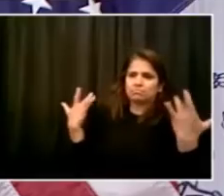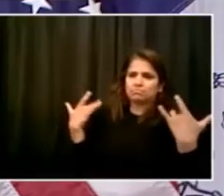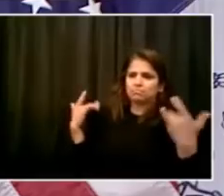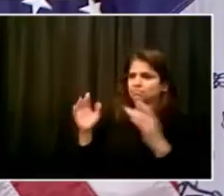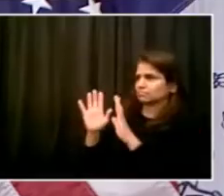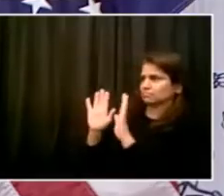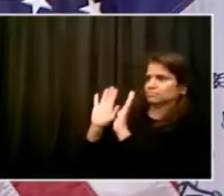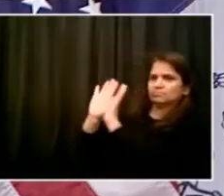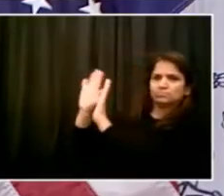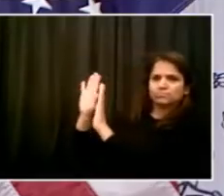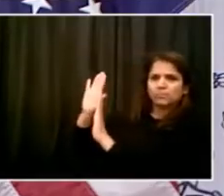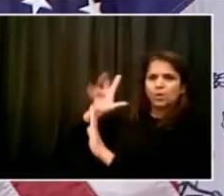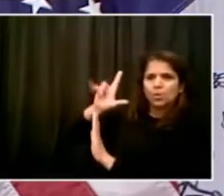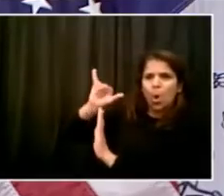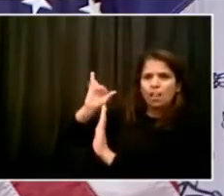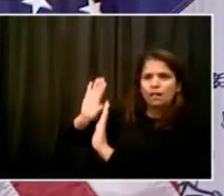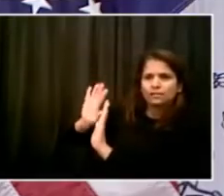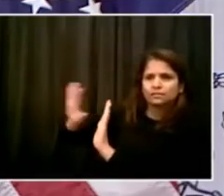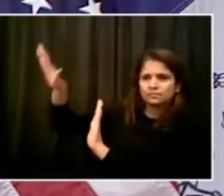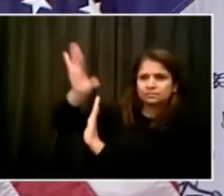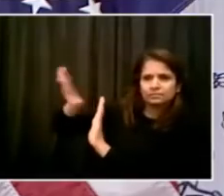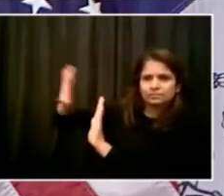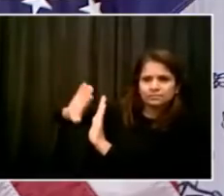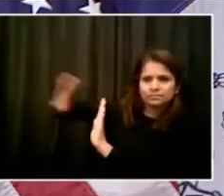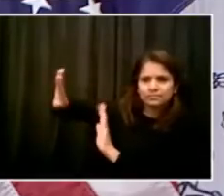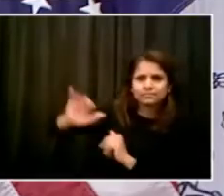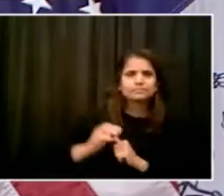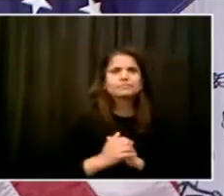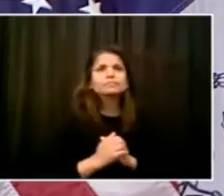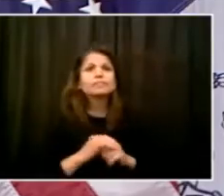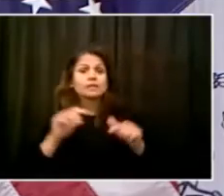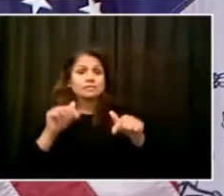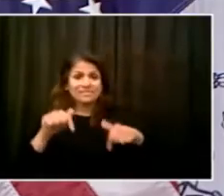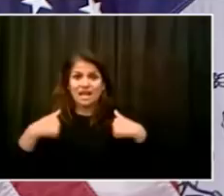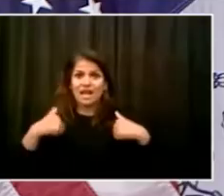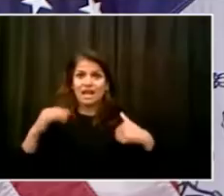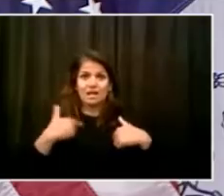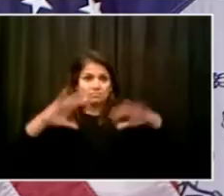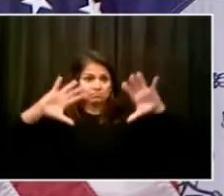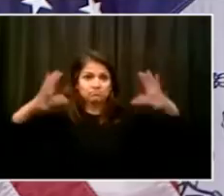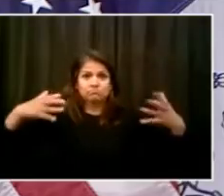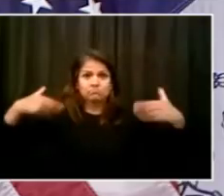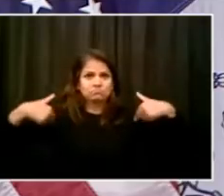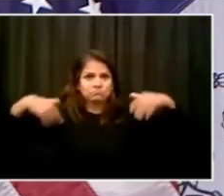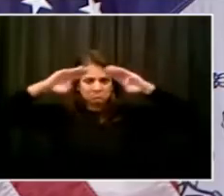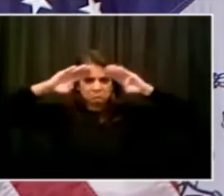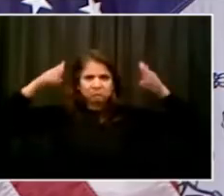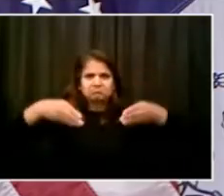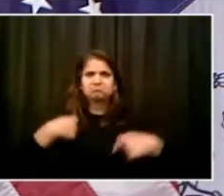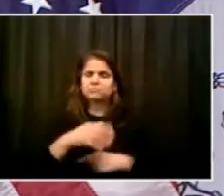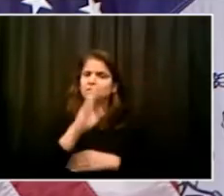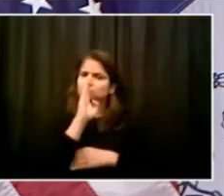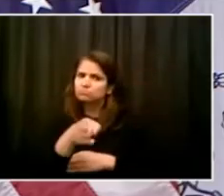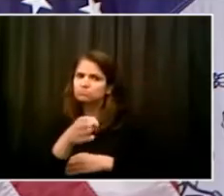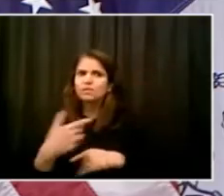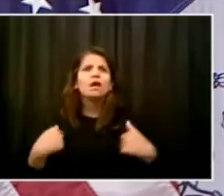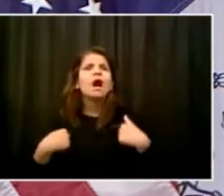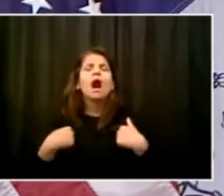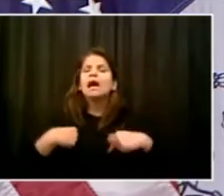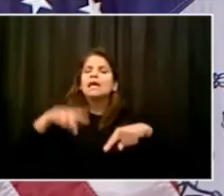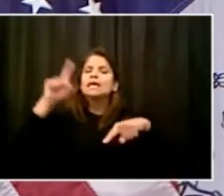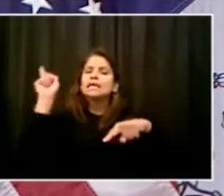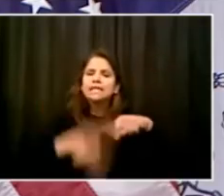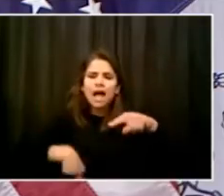anything but sort of the obvious reality. And I had a couple of good conversations with the Nassau County Executive, Laura Curran, who I think very highly of